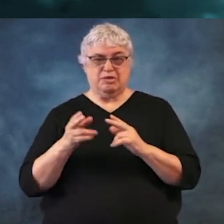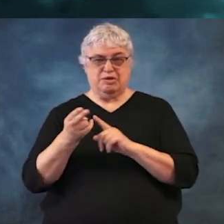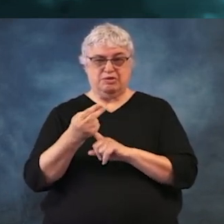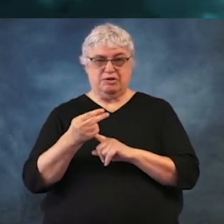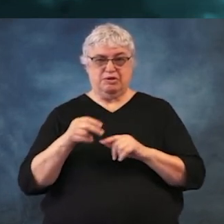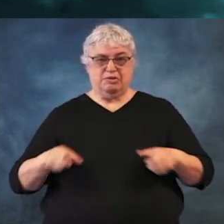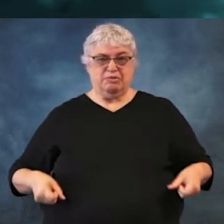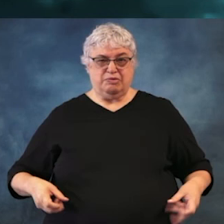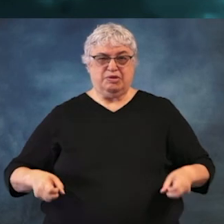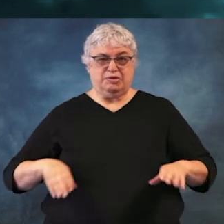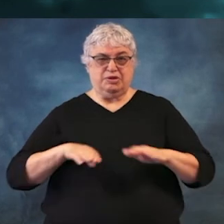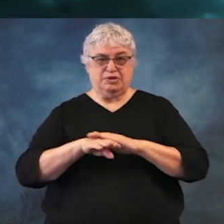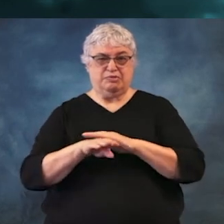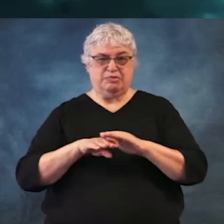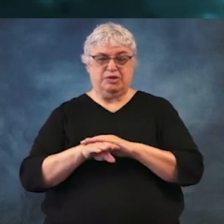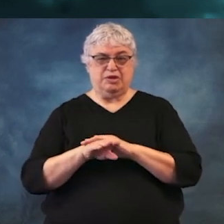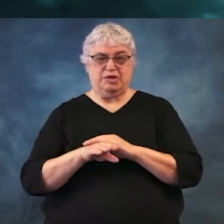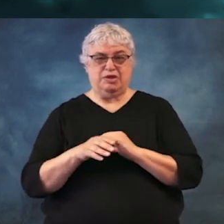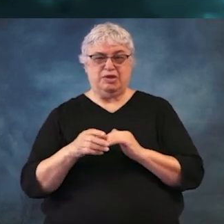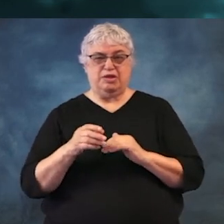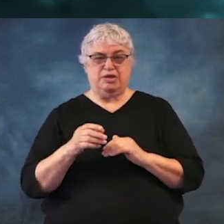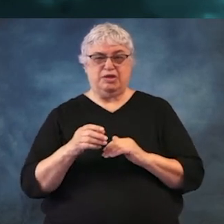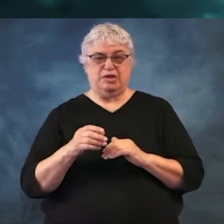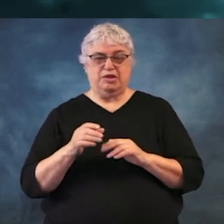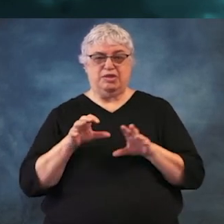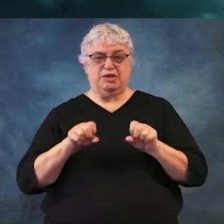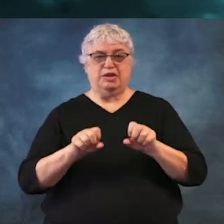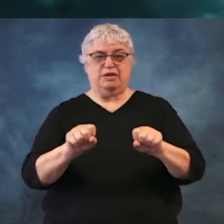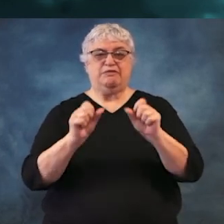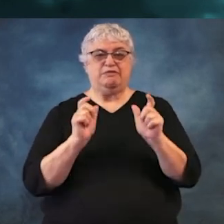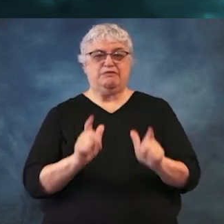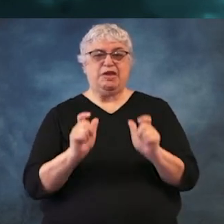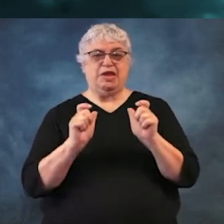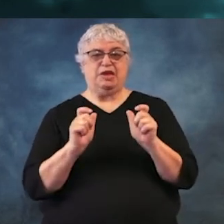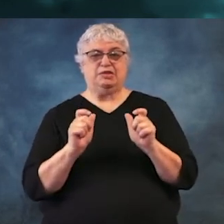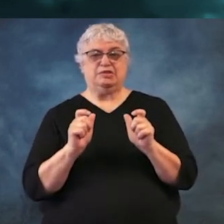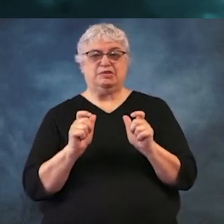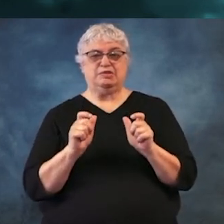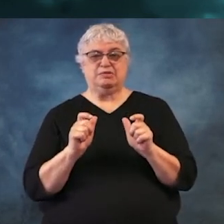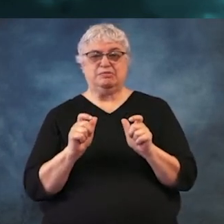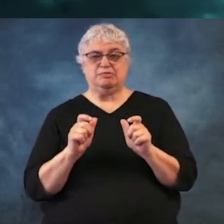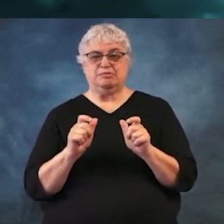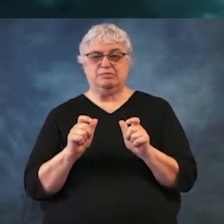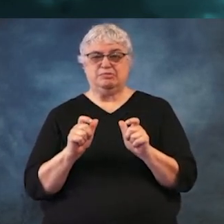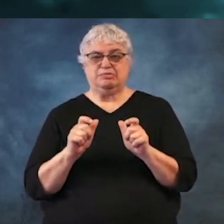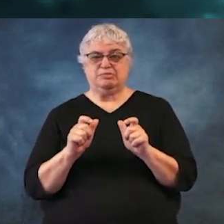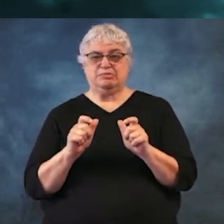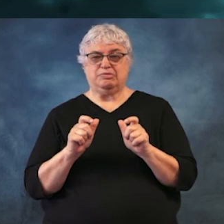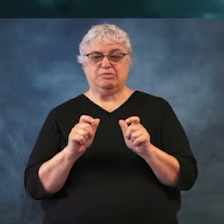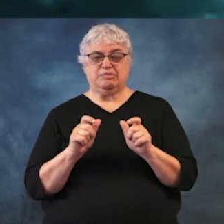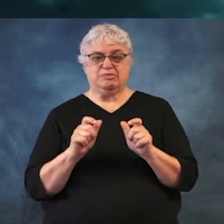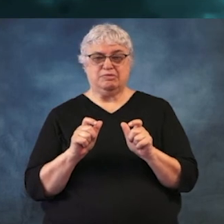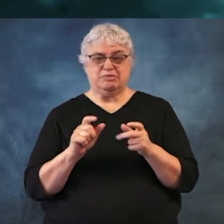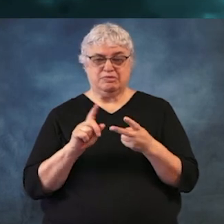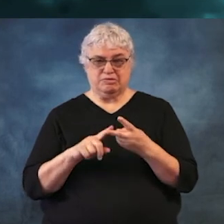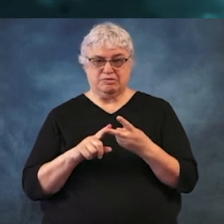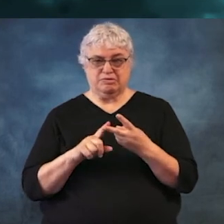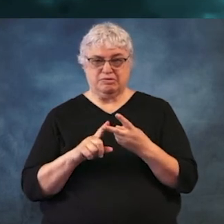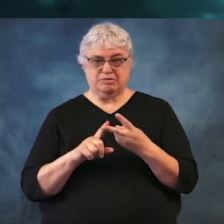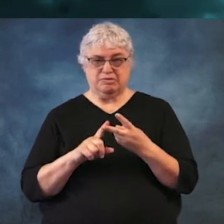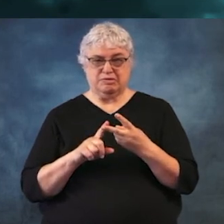are wheelchair accessible, they get taken up real quick, and see, on top of